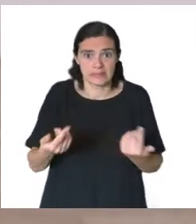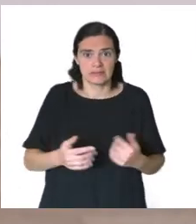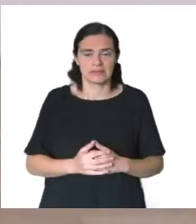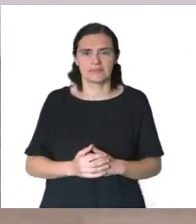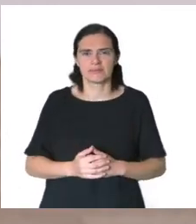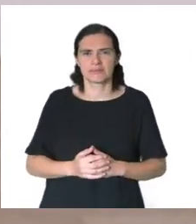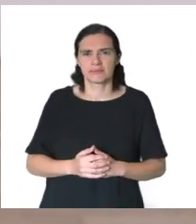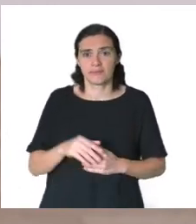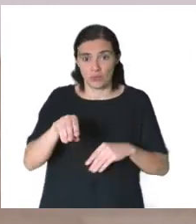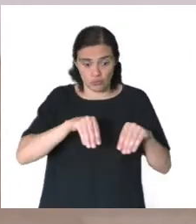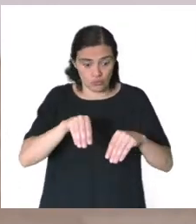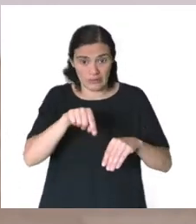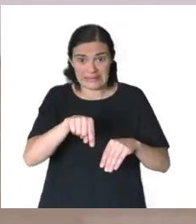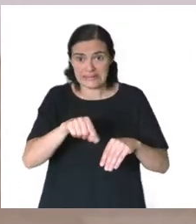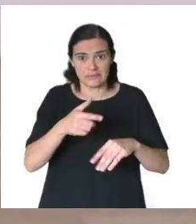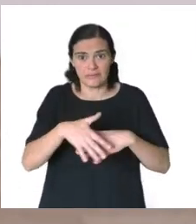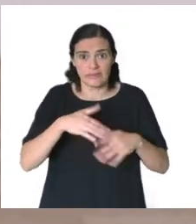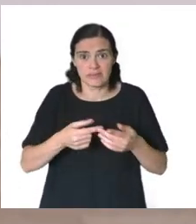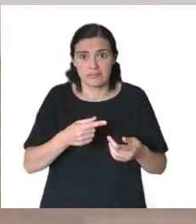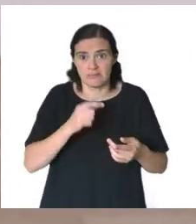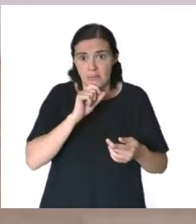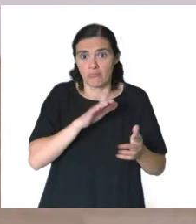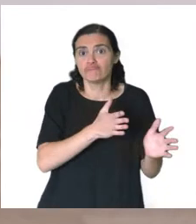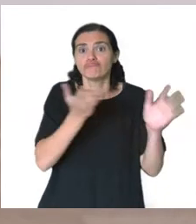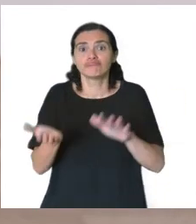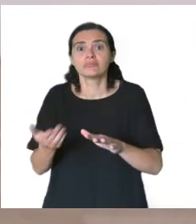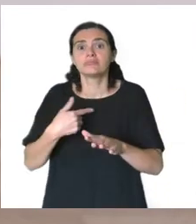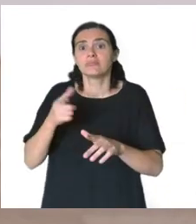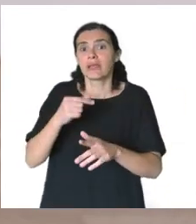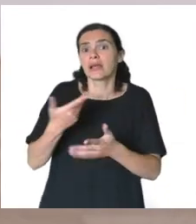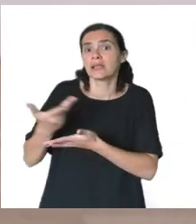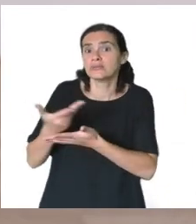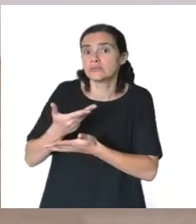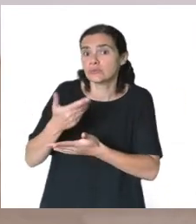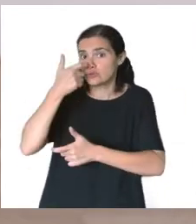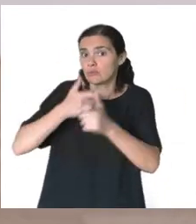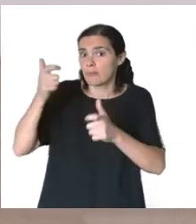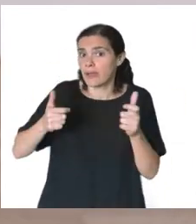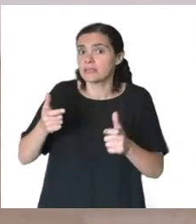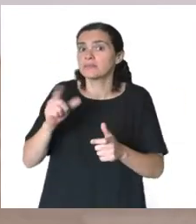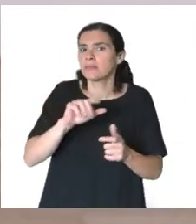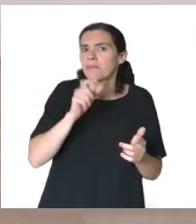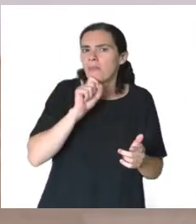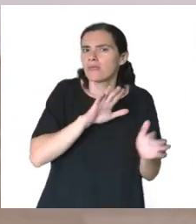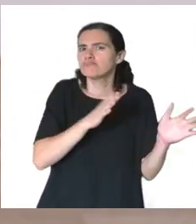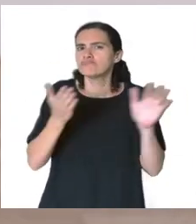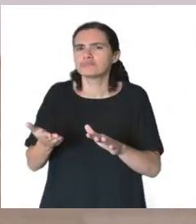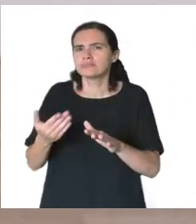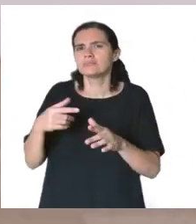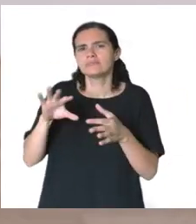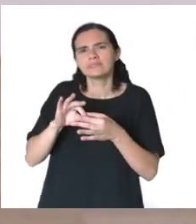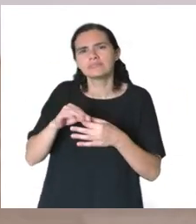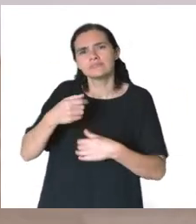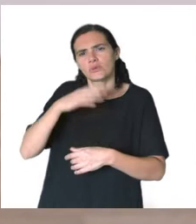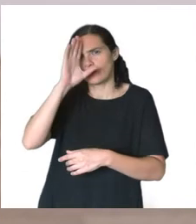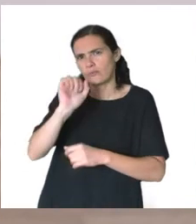that to the game. You can apply that to human relationship. You can apply that